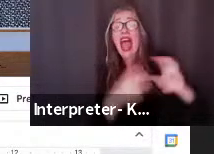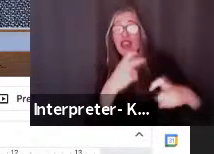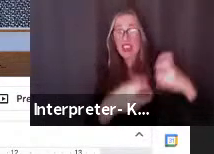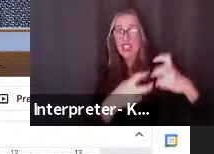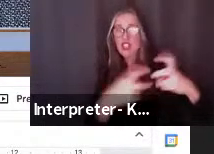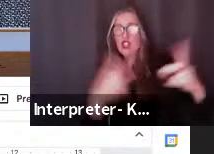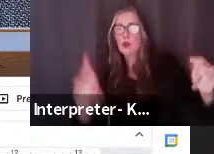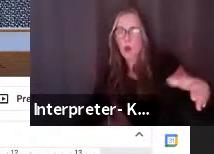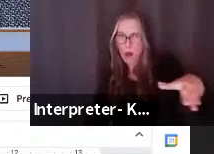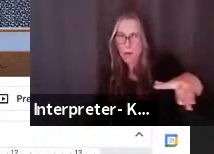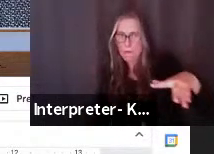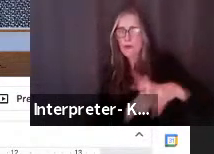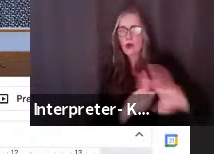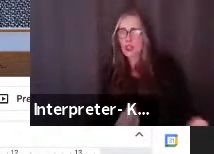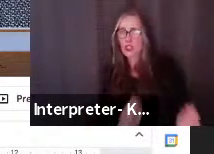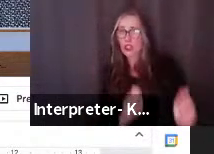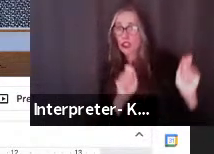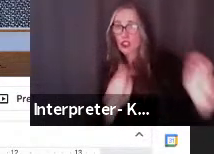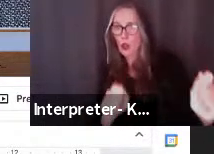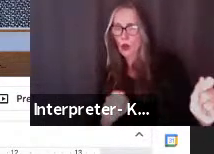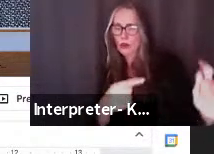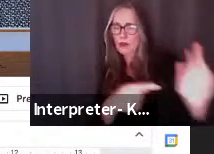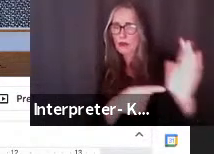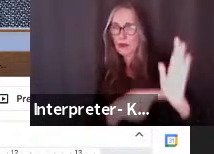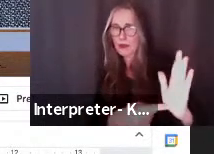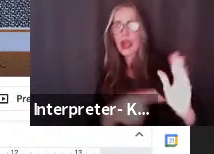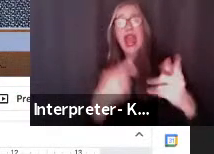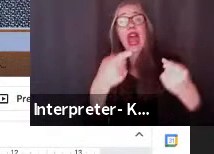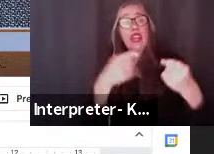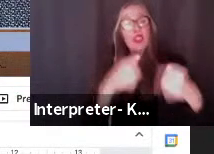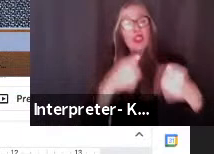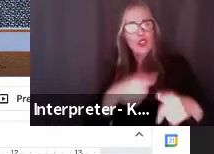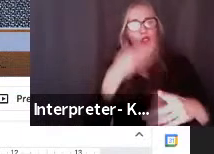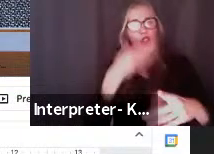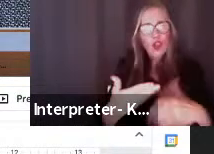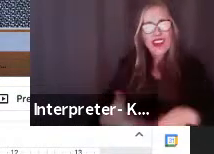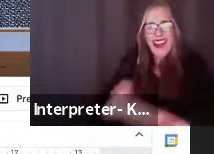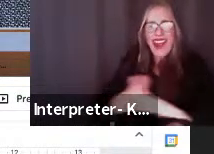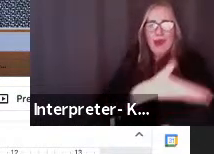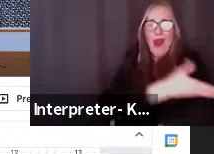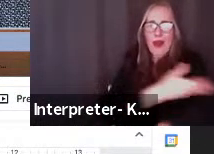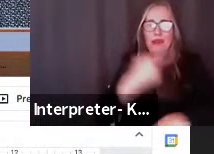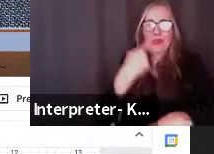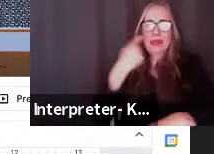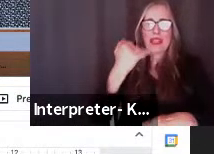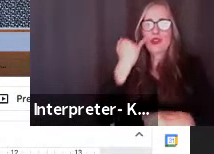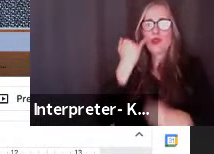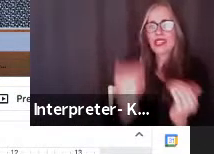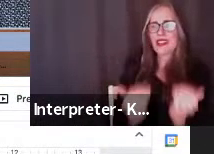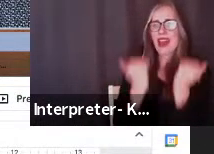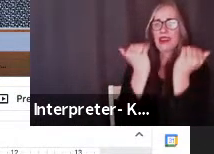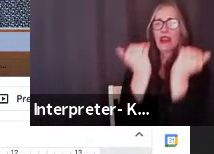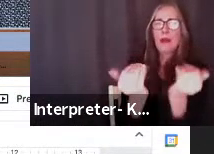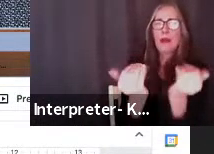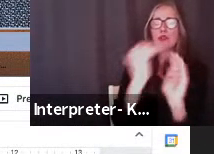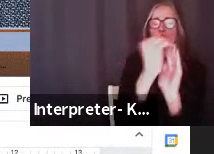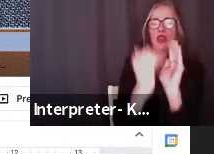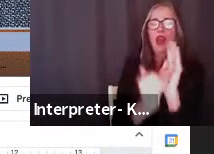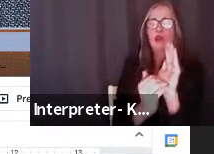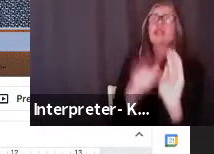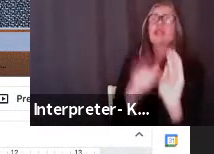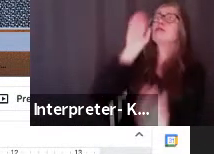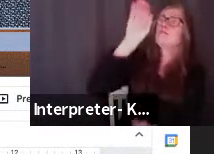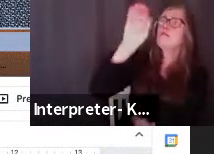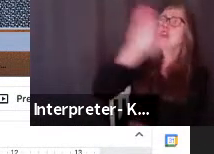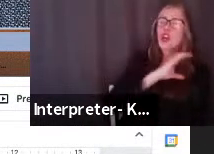we've gotten good outcomes around raising it as a constitutional issue to um to the executive and congress through rocky